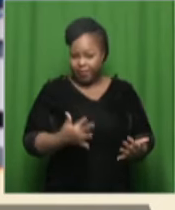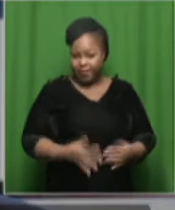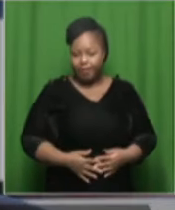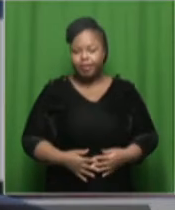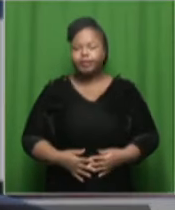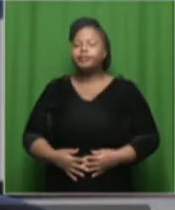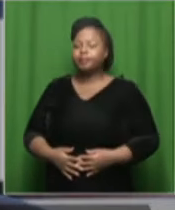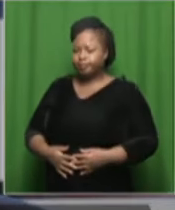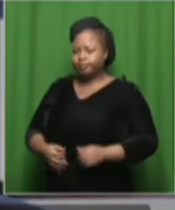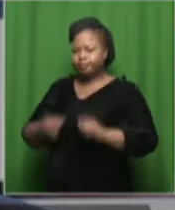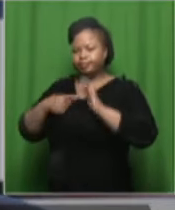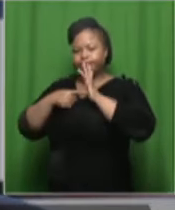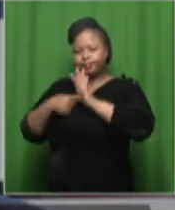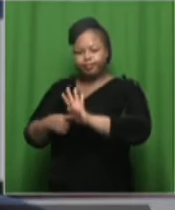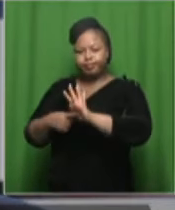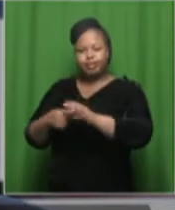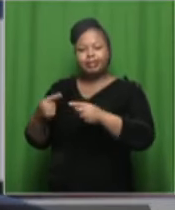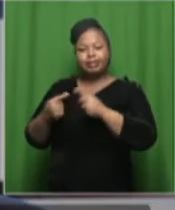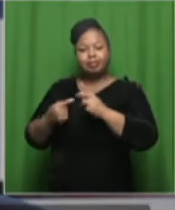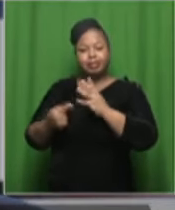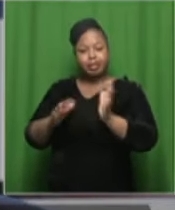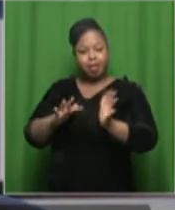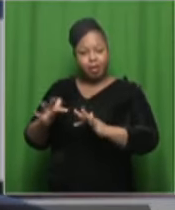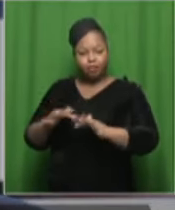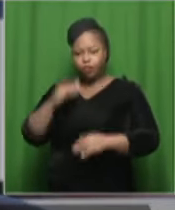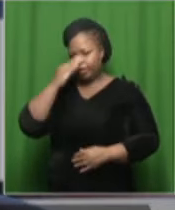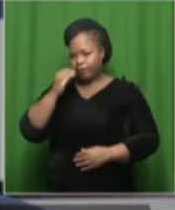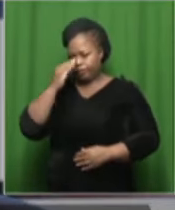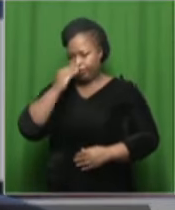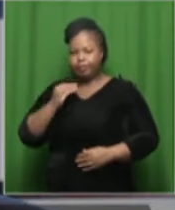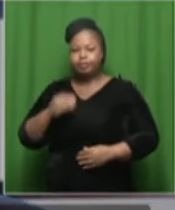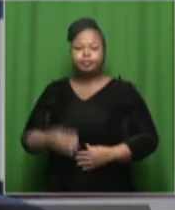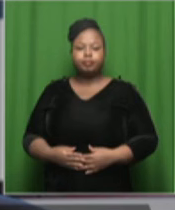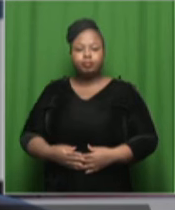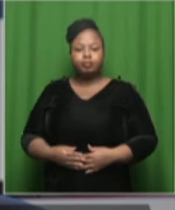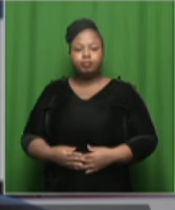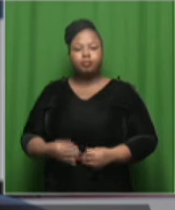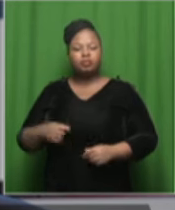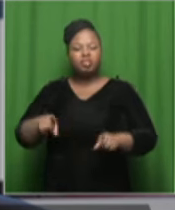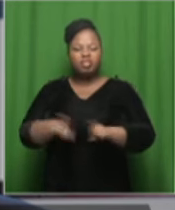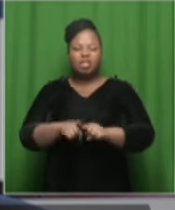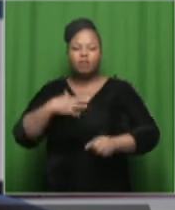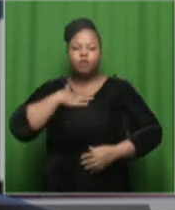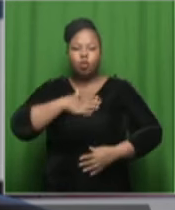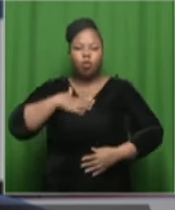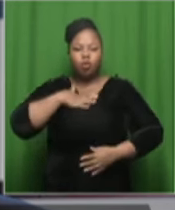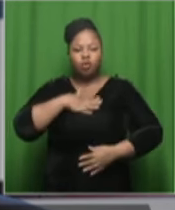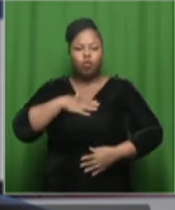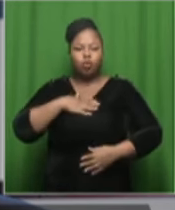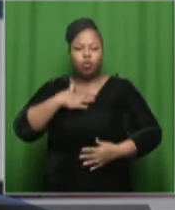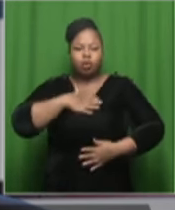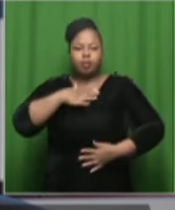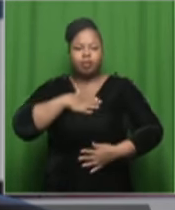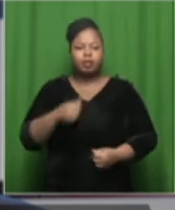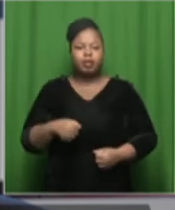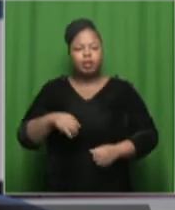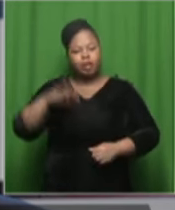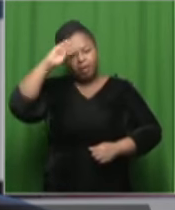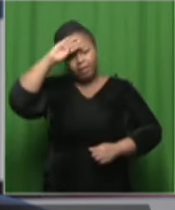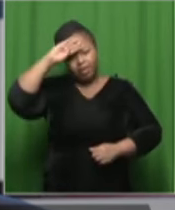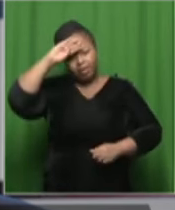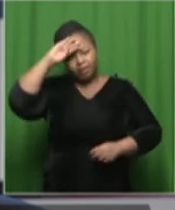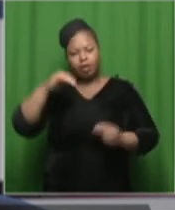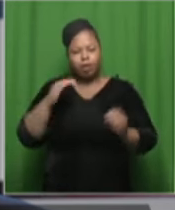typical signs and symptoms of influenza is much that of other respiratory infections as well. So it's fever, body